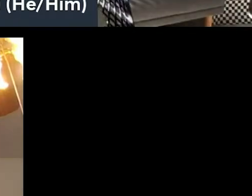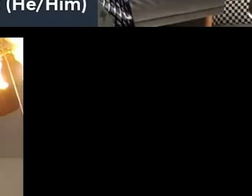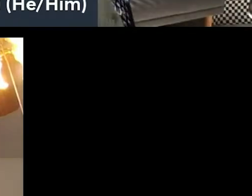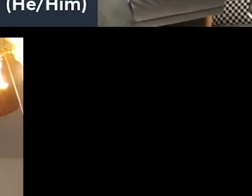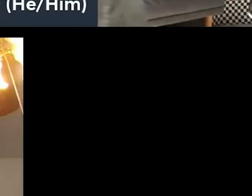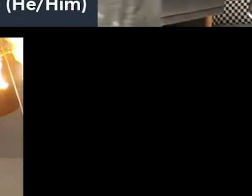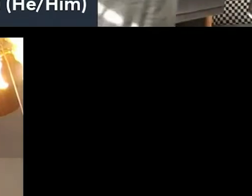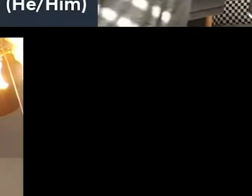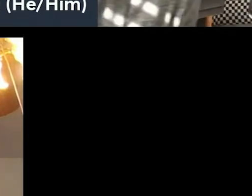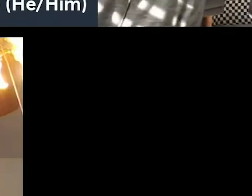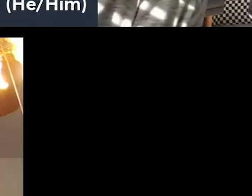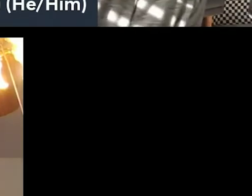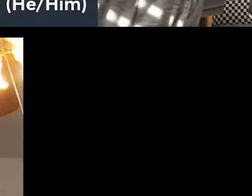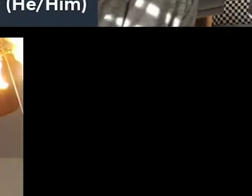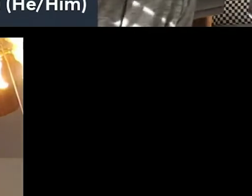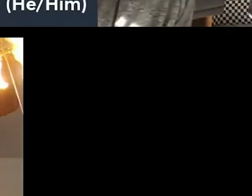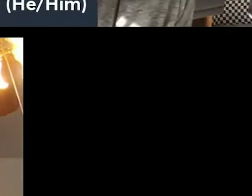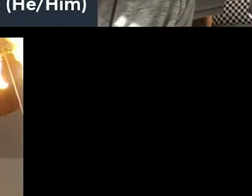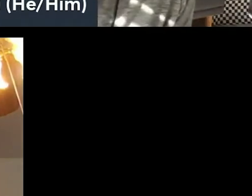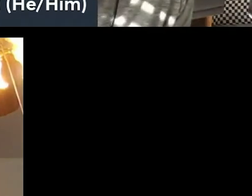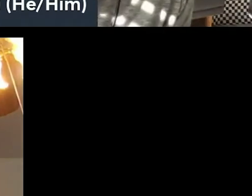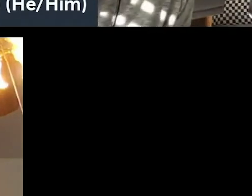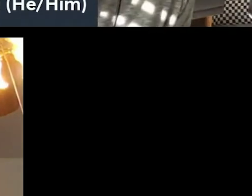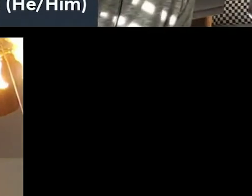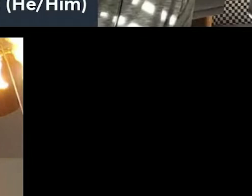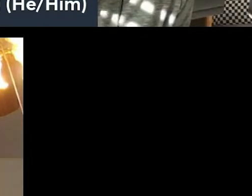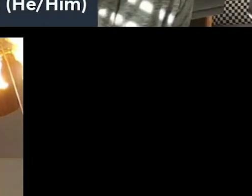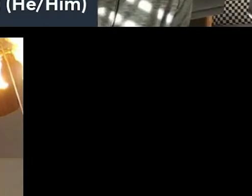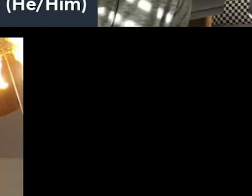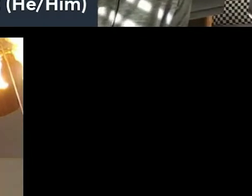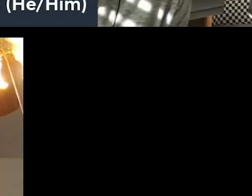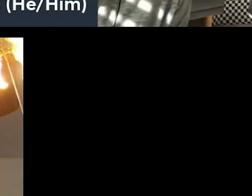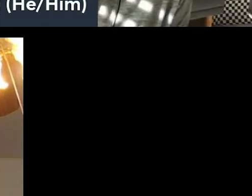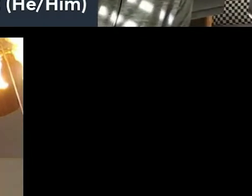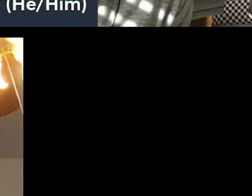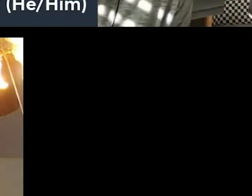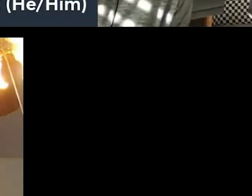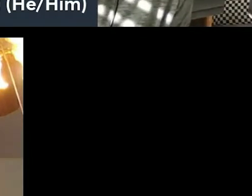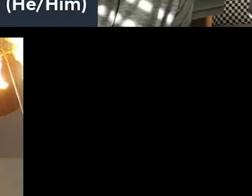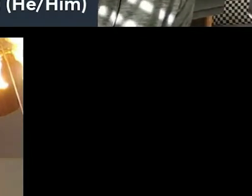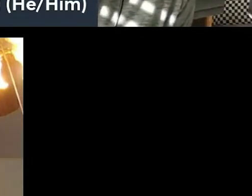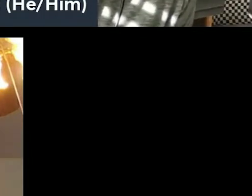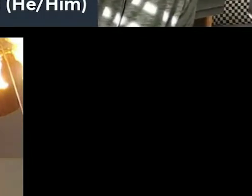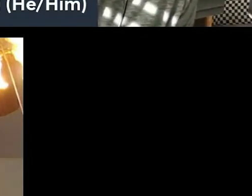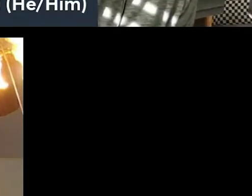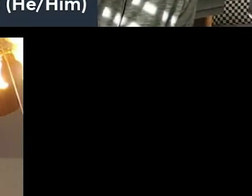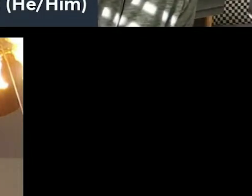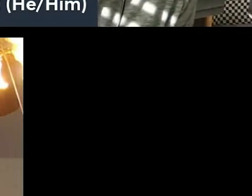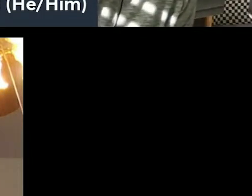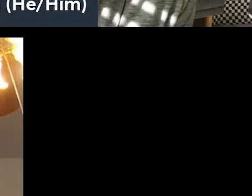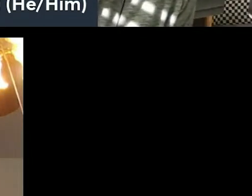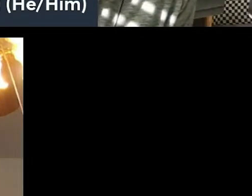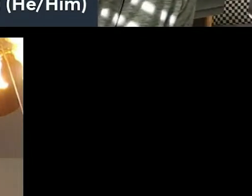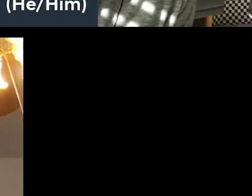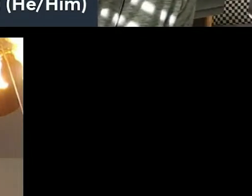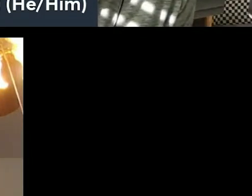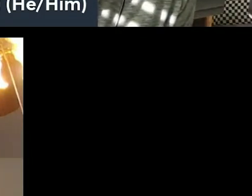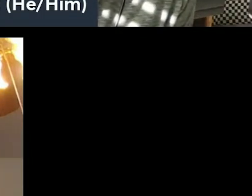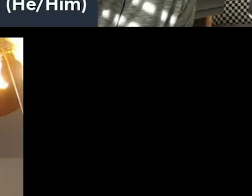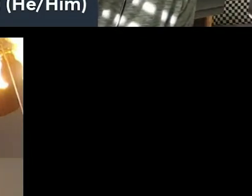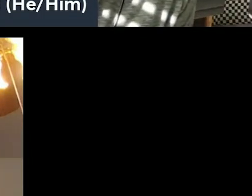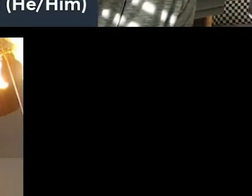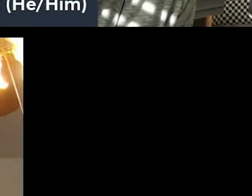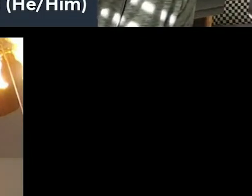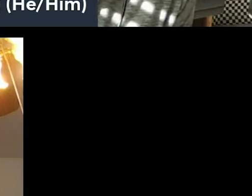toolkit and we showed what was then the preview version of the new deployment tooling. Now it's fully